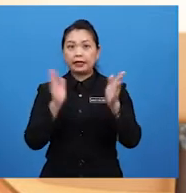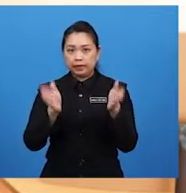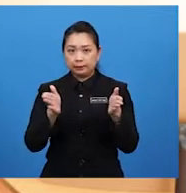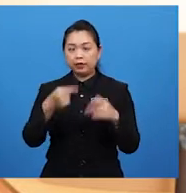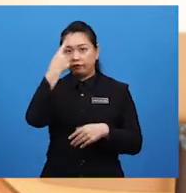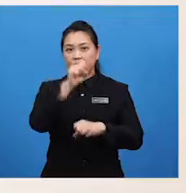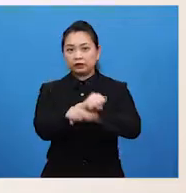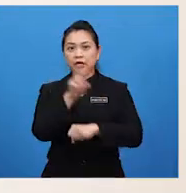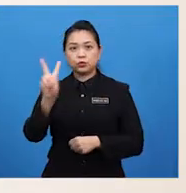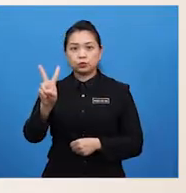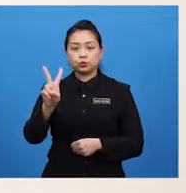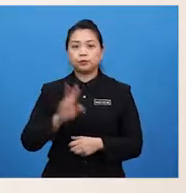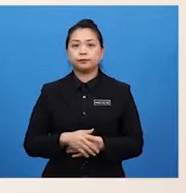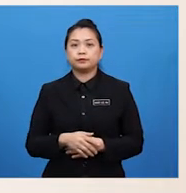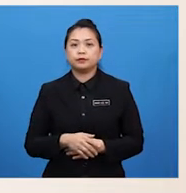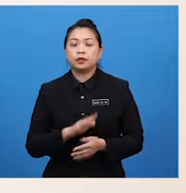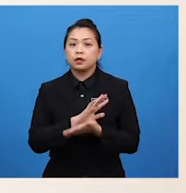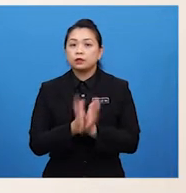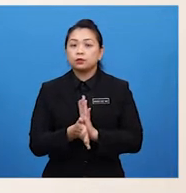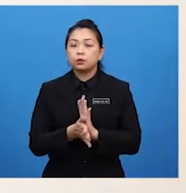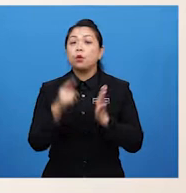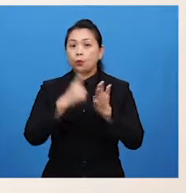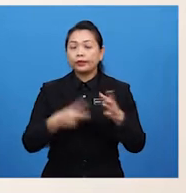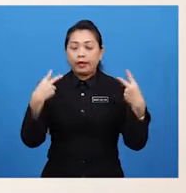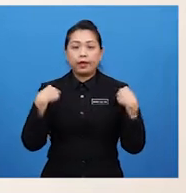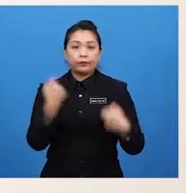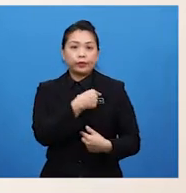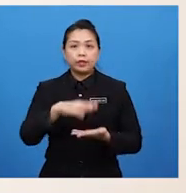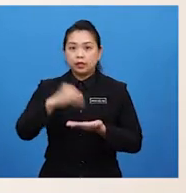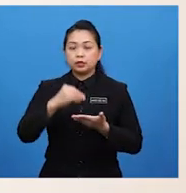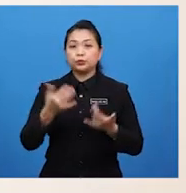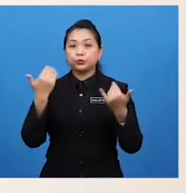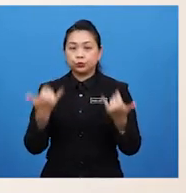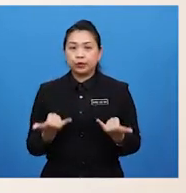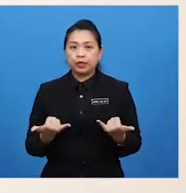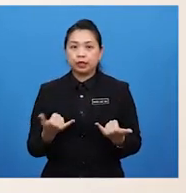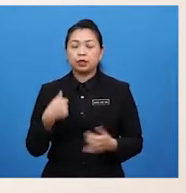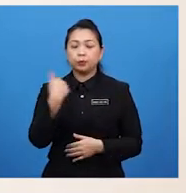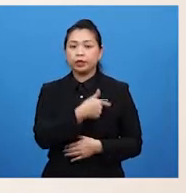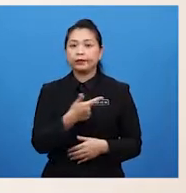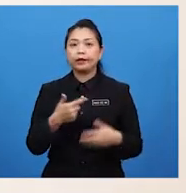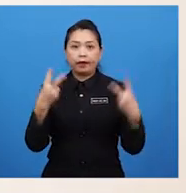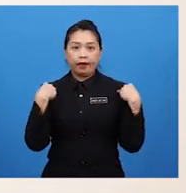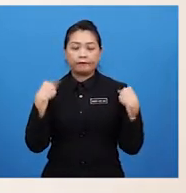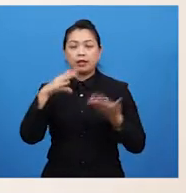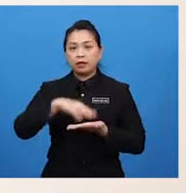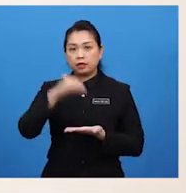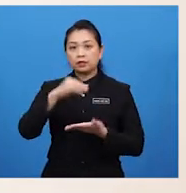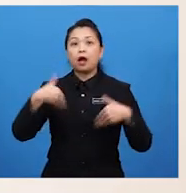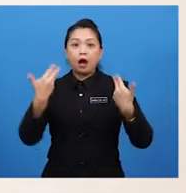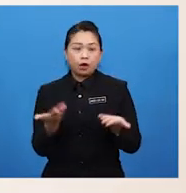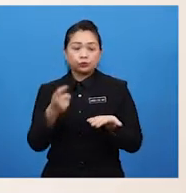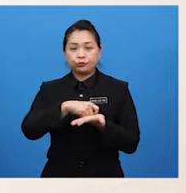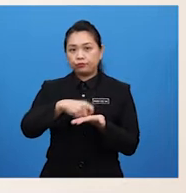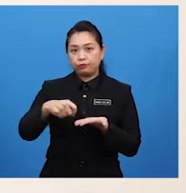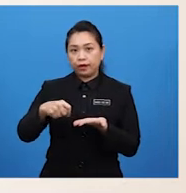2. So, what have we learned today? Yes, we have learned how to